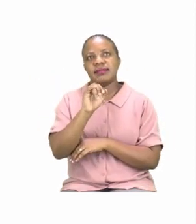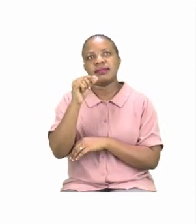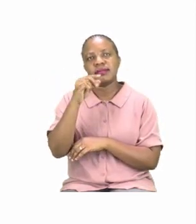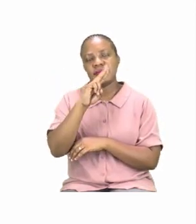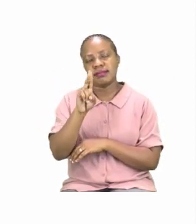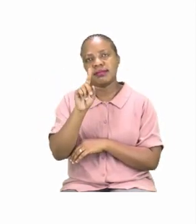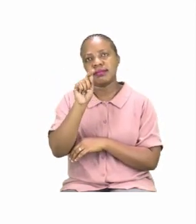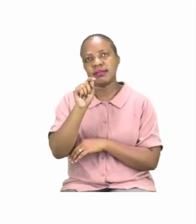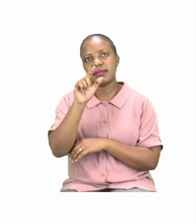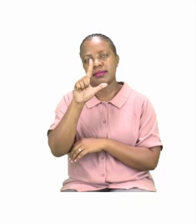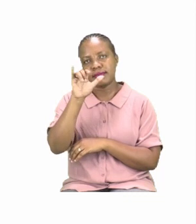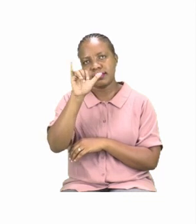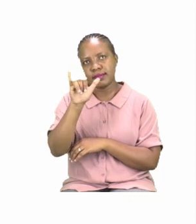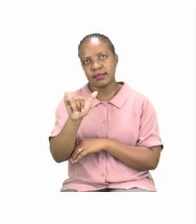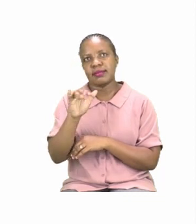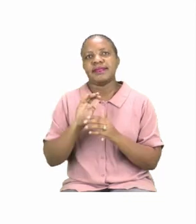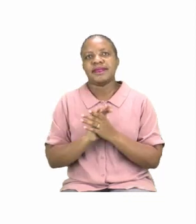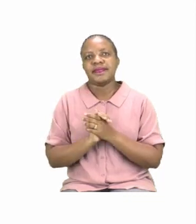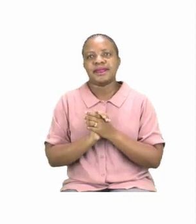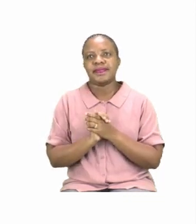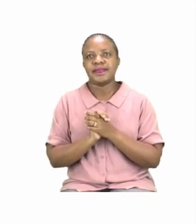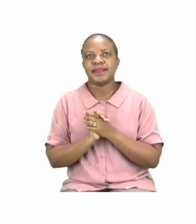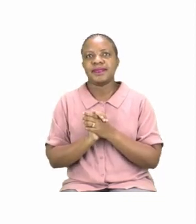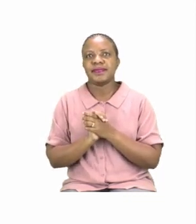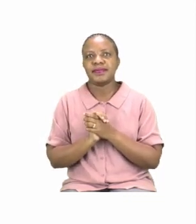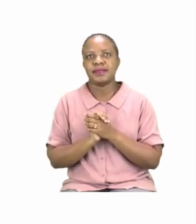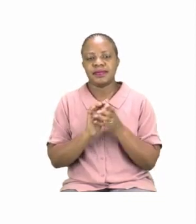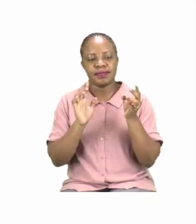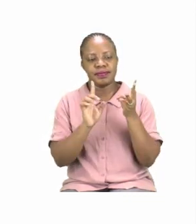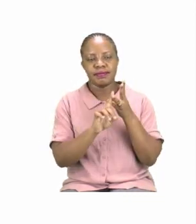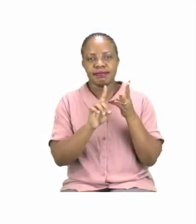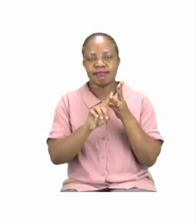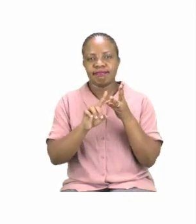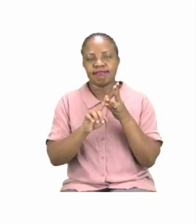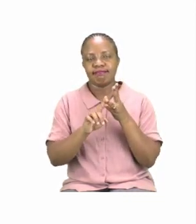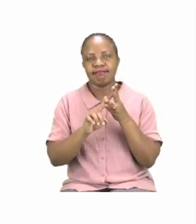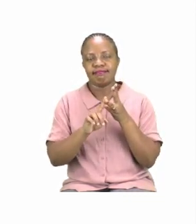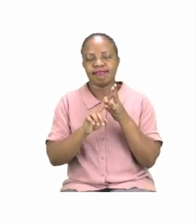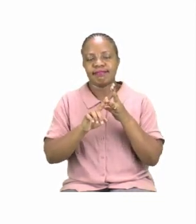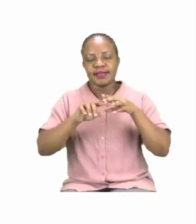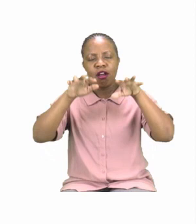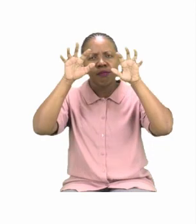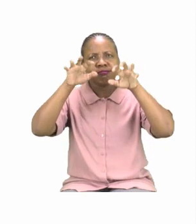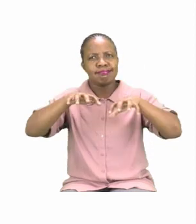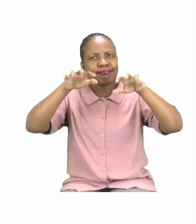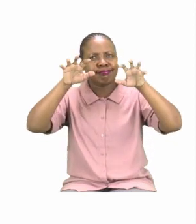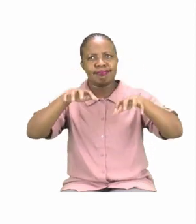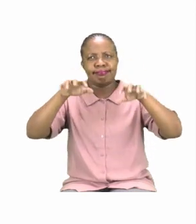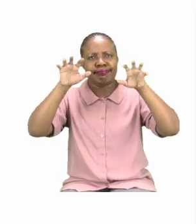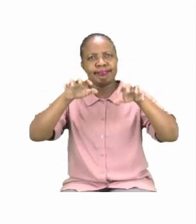Brightly. Very good. The next one that we have is rain.